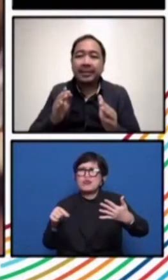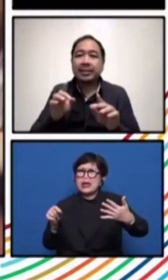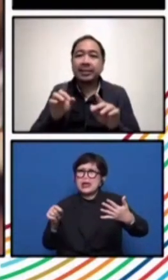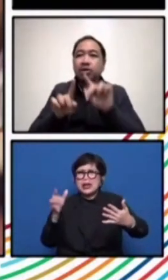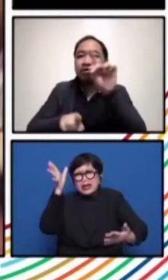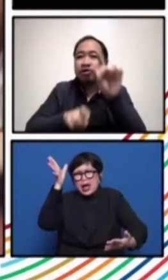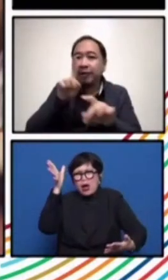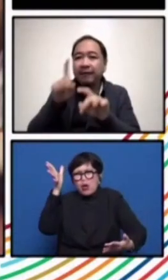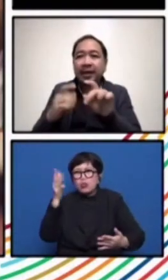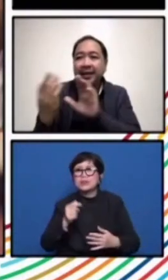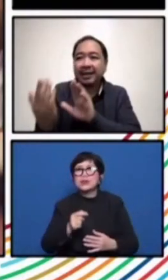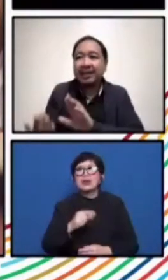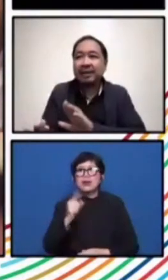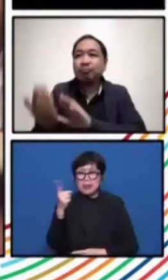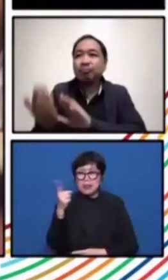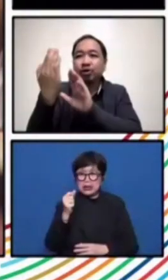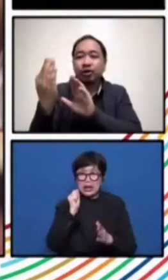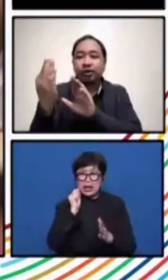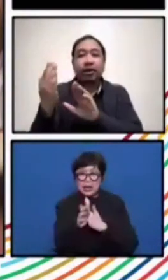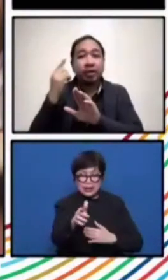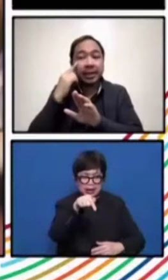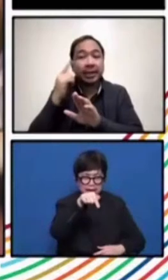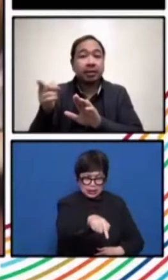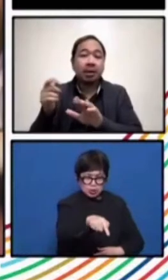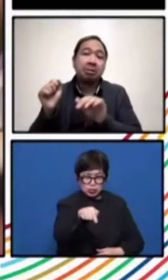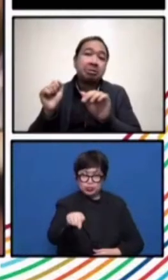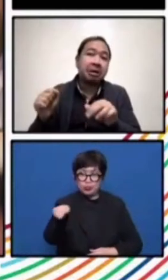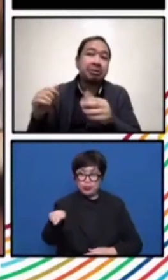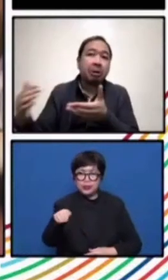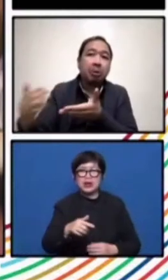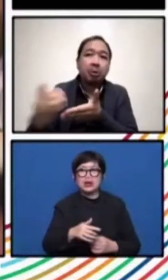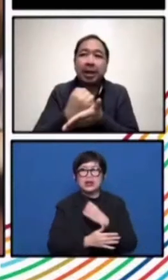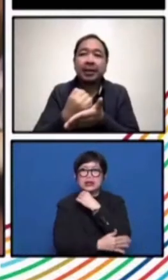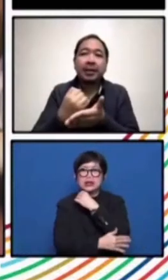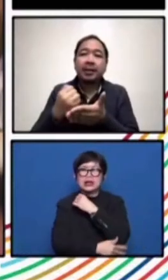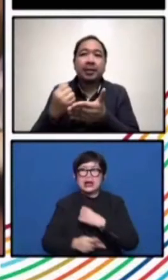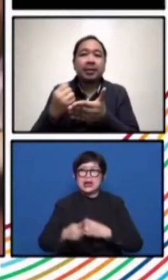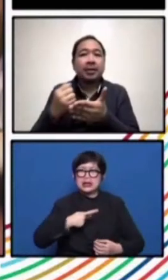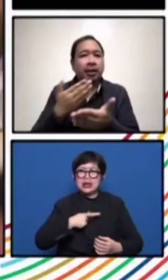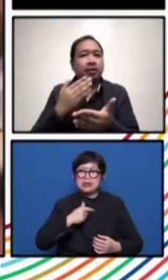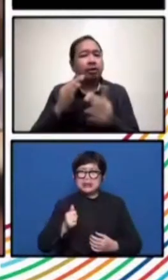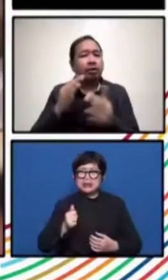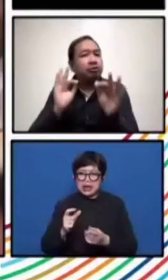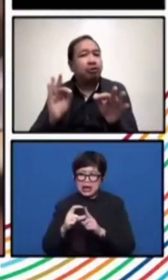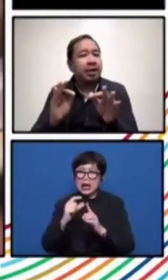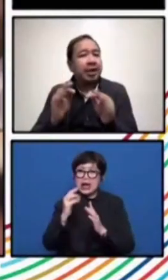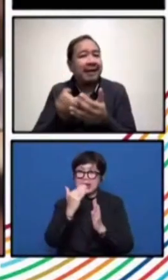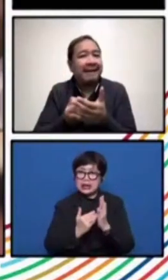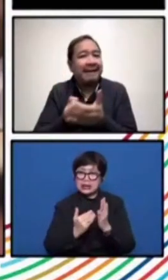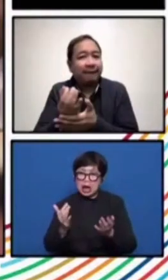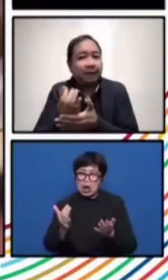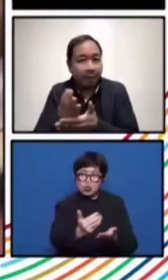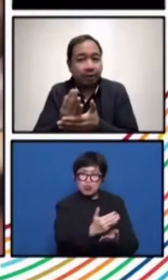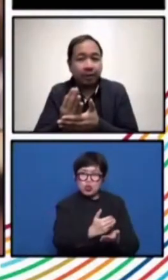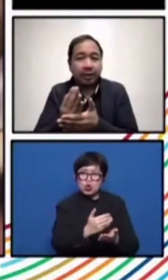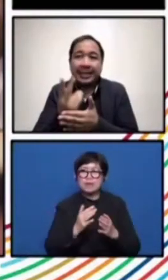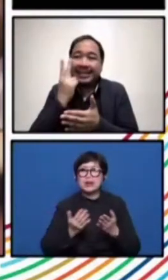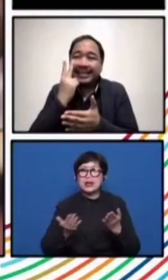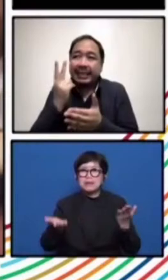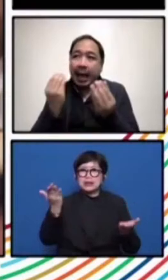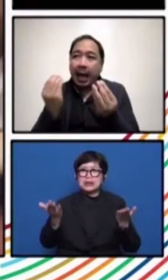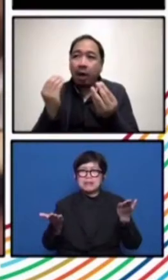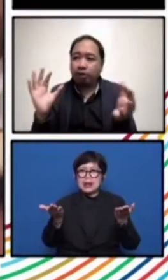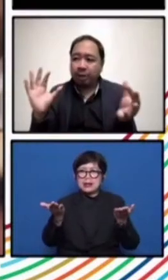so that our region is able to collect reliable data considering the large gap between